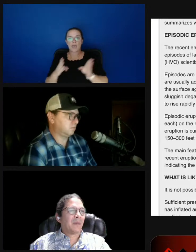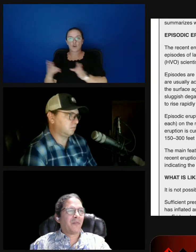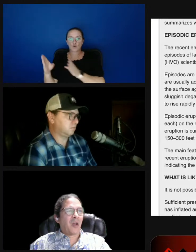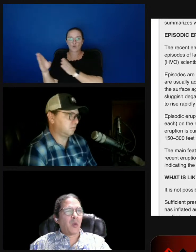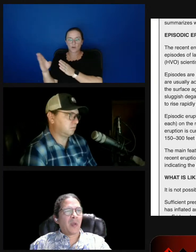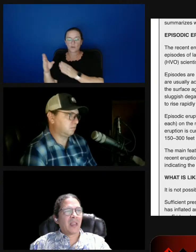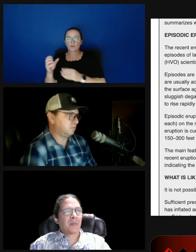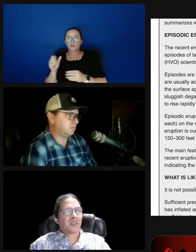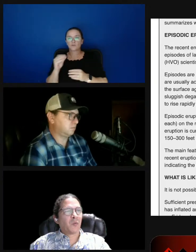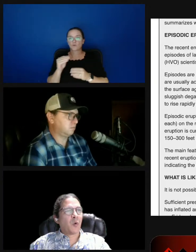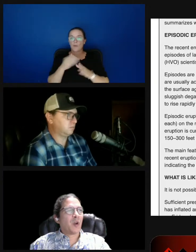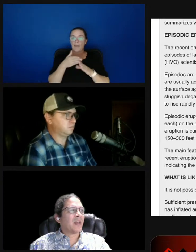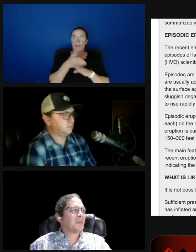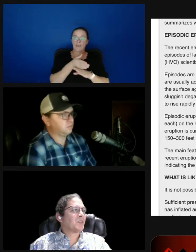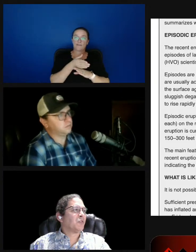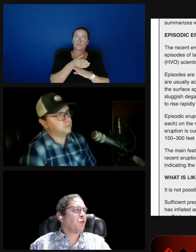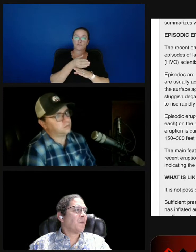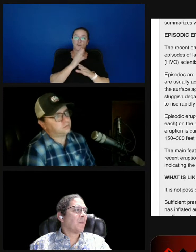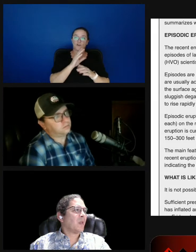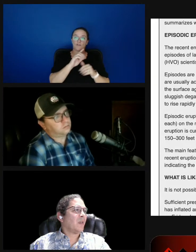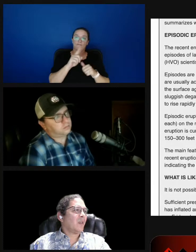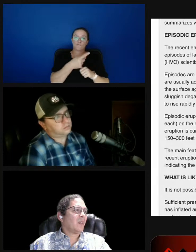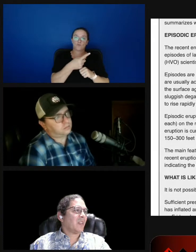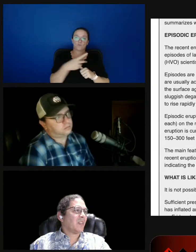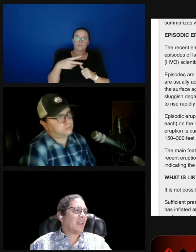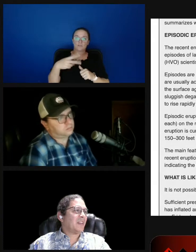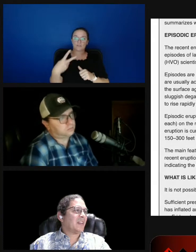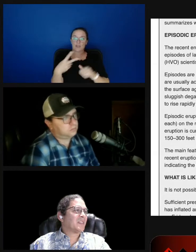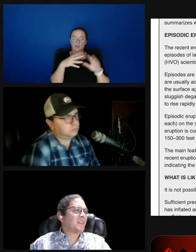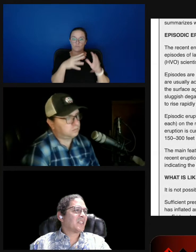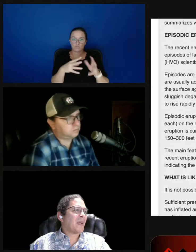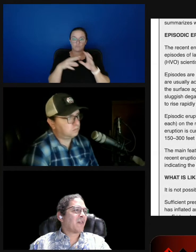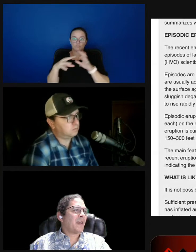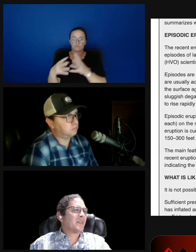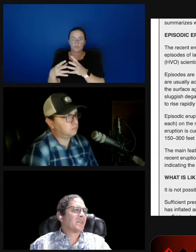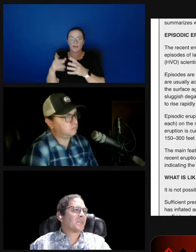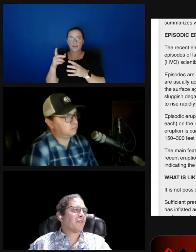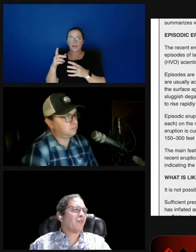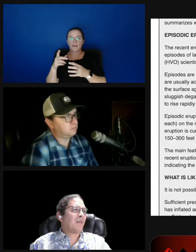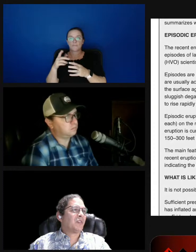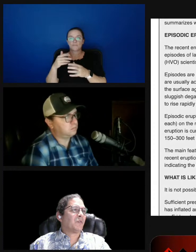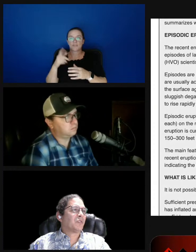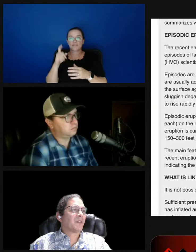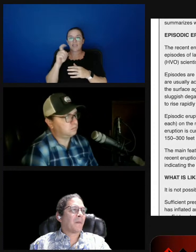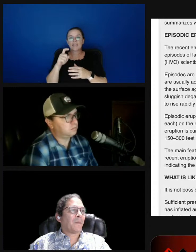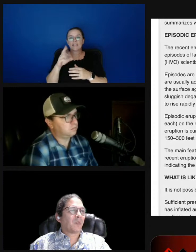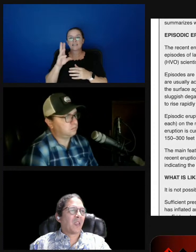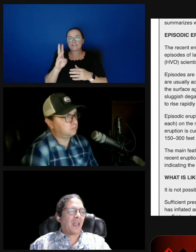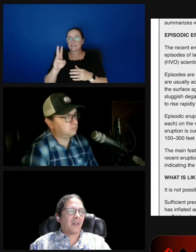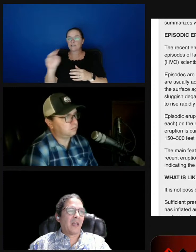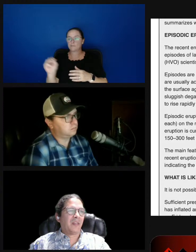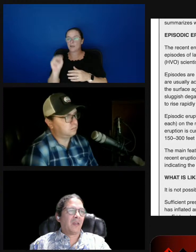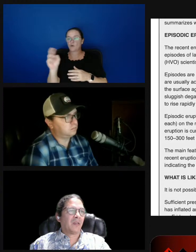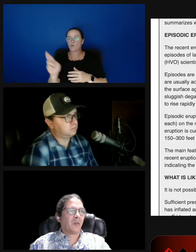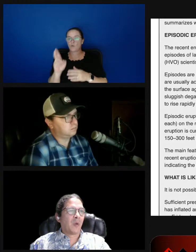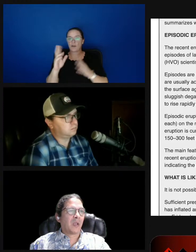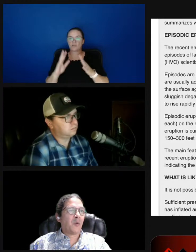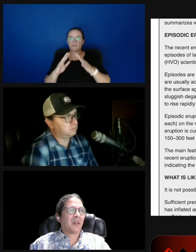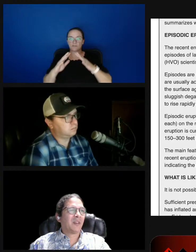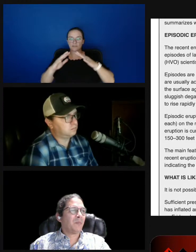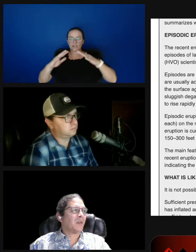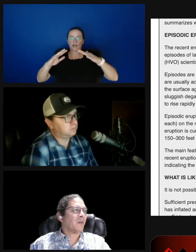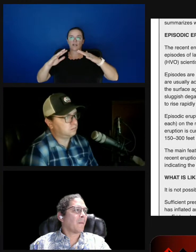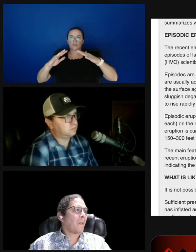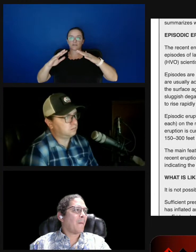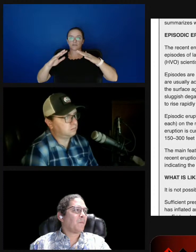that following episode 1 and episode 2, they needed 6 microradians of ground tilt, and at the